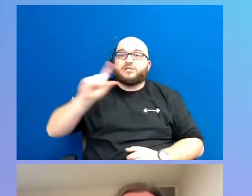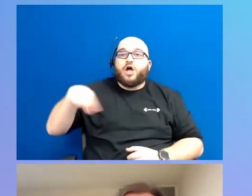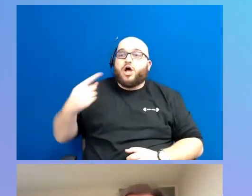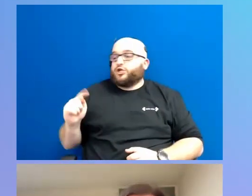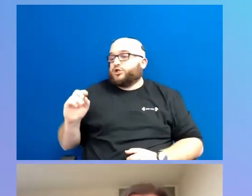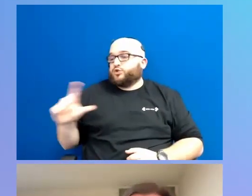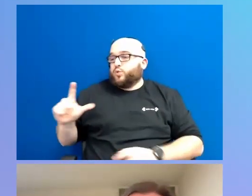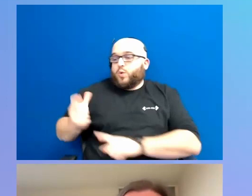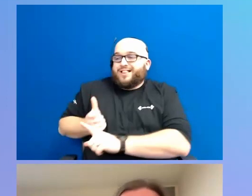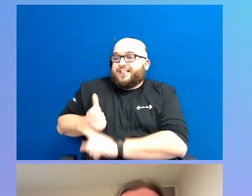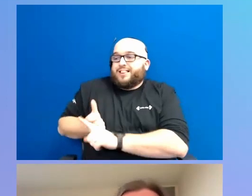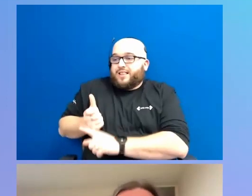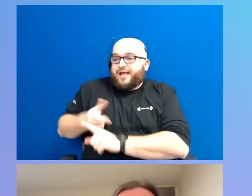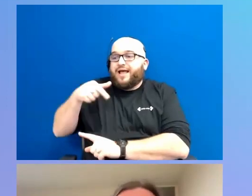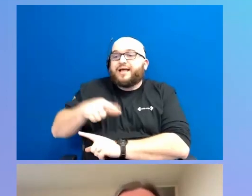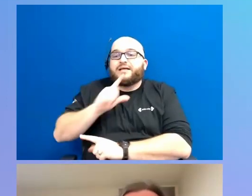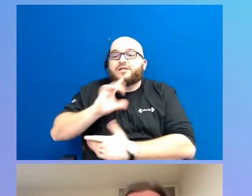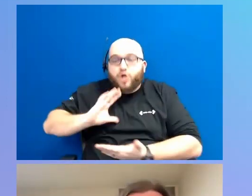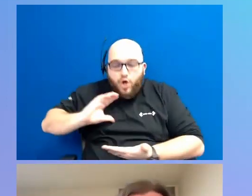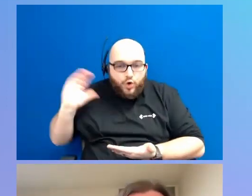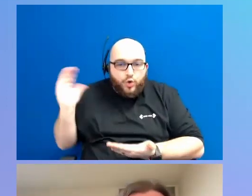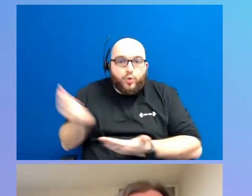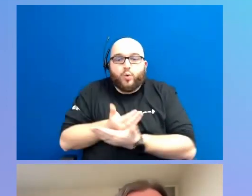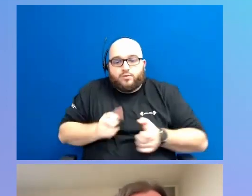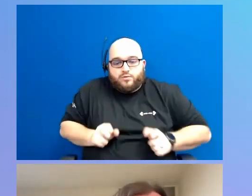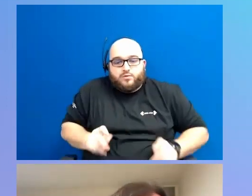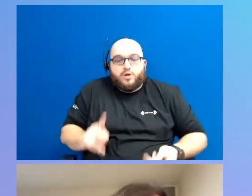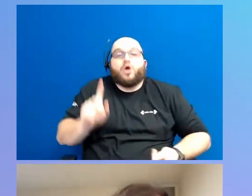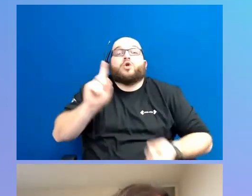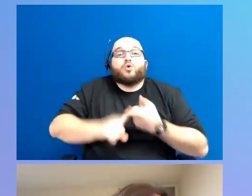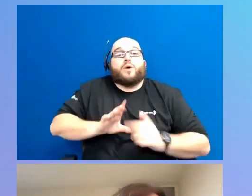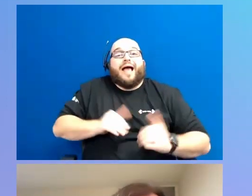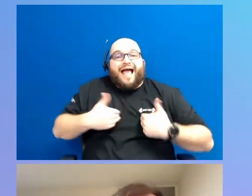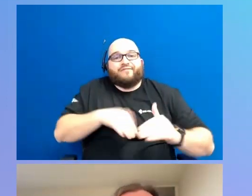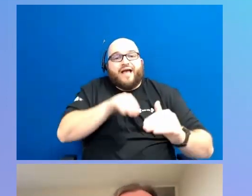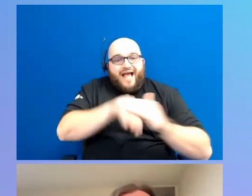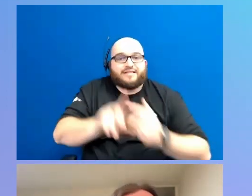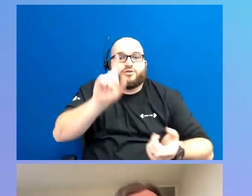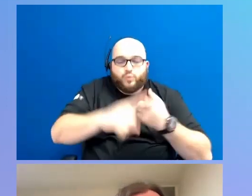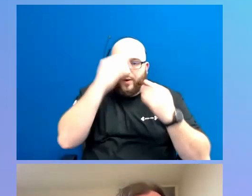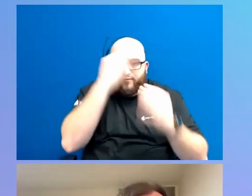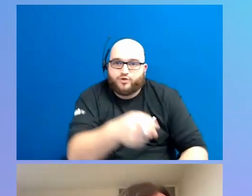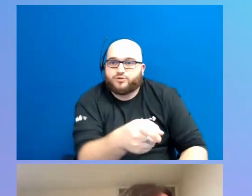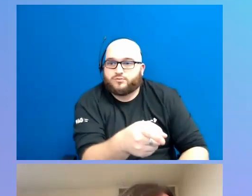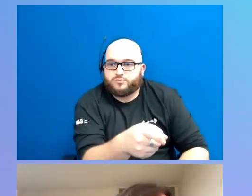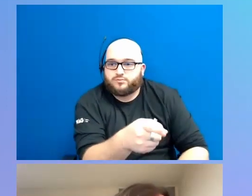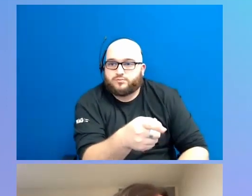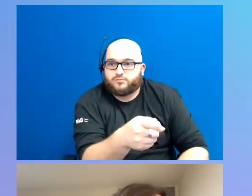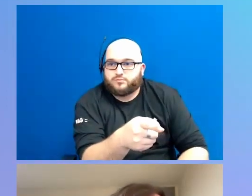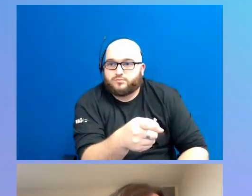own. These are a new gateway to information. They let you